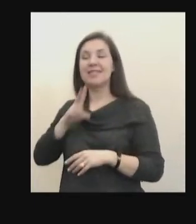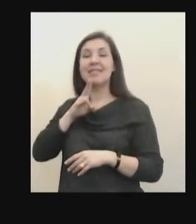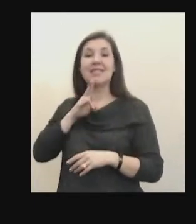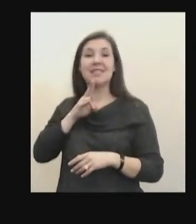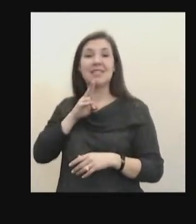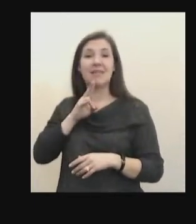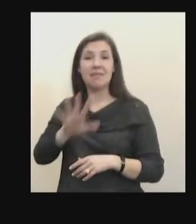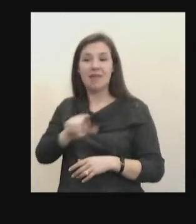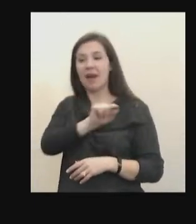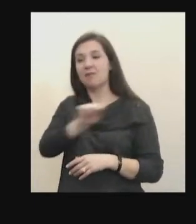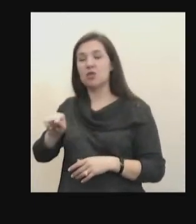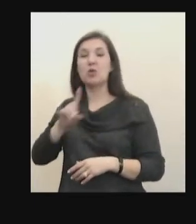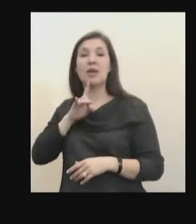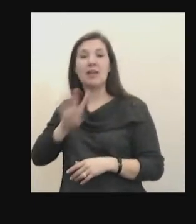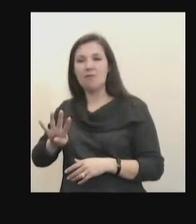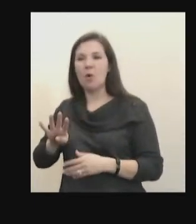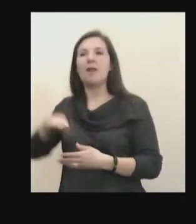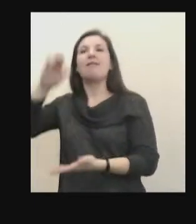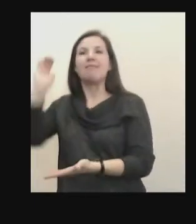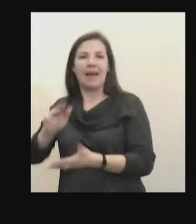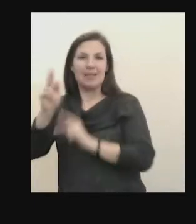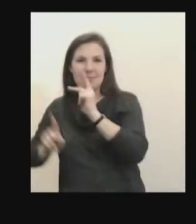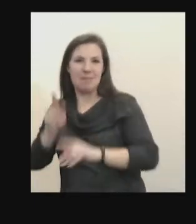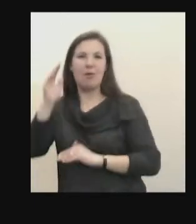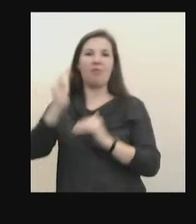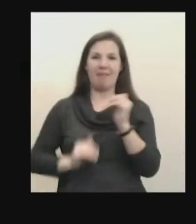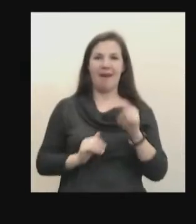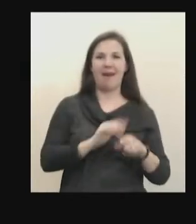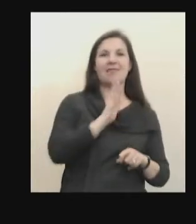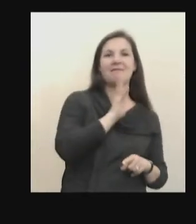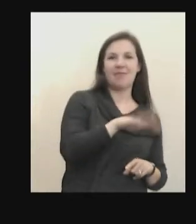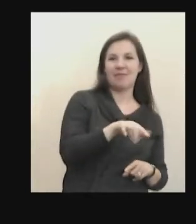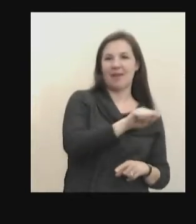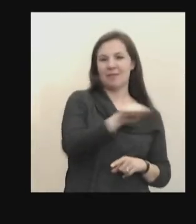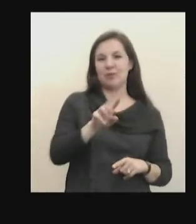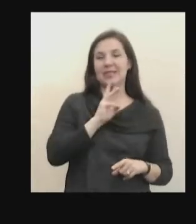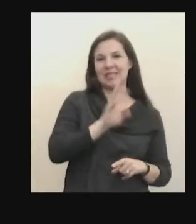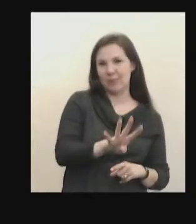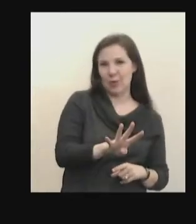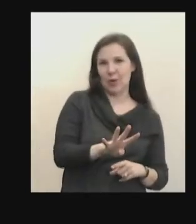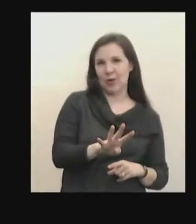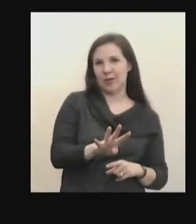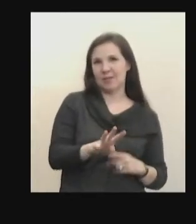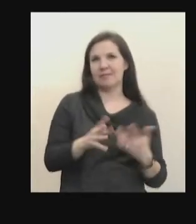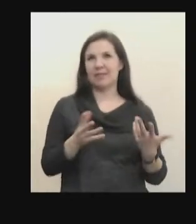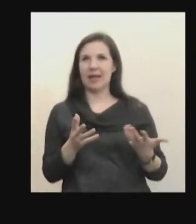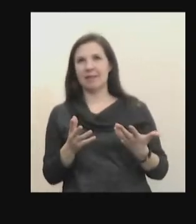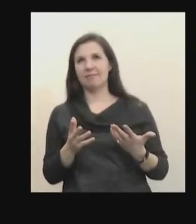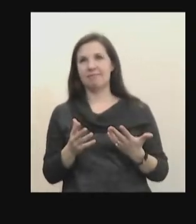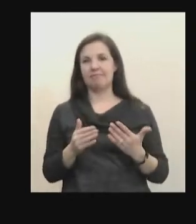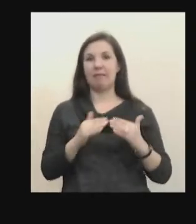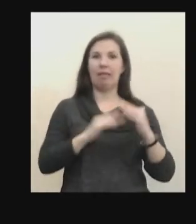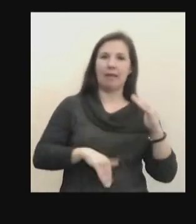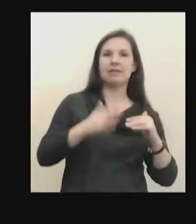category than 55 to 64, or for that matter, less people than 65 to 74.